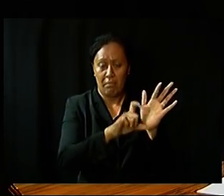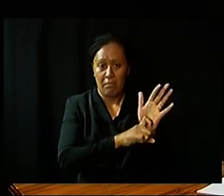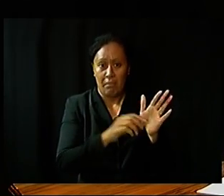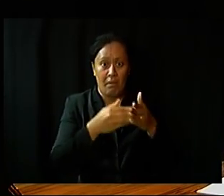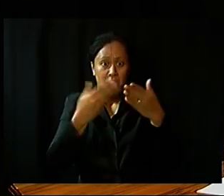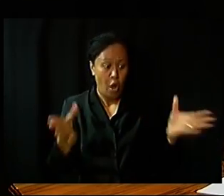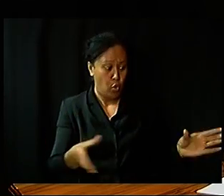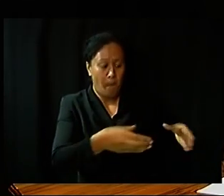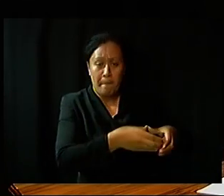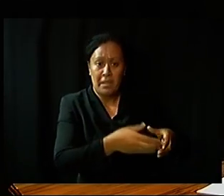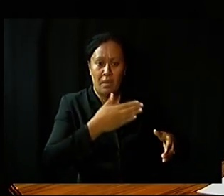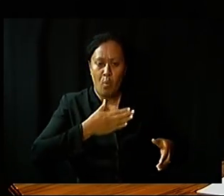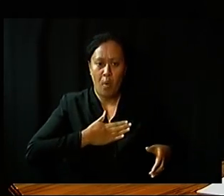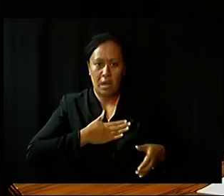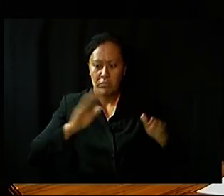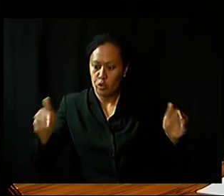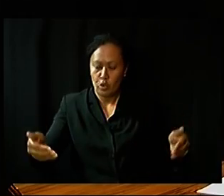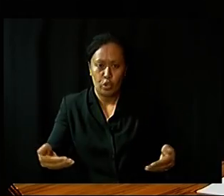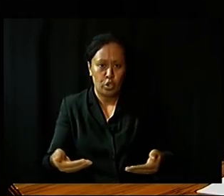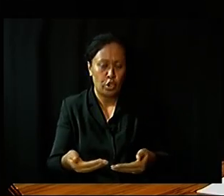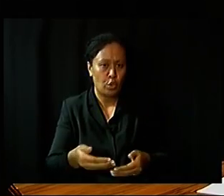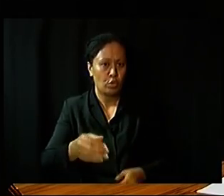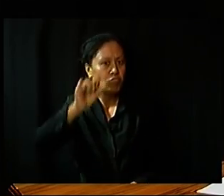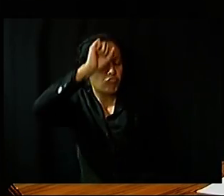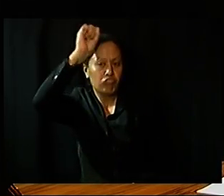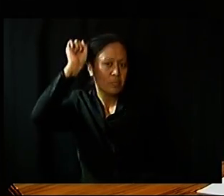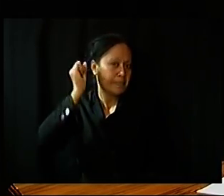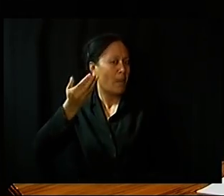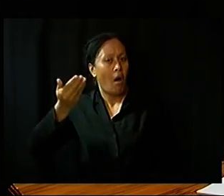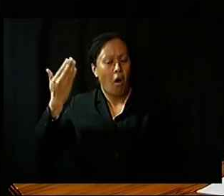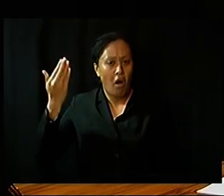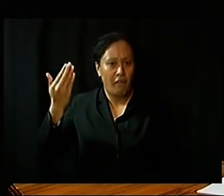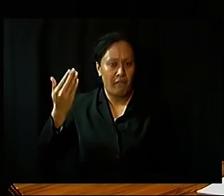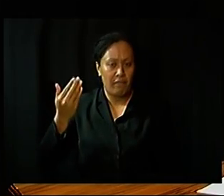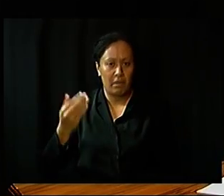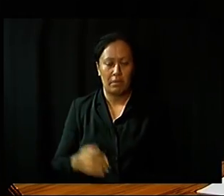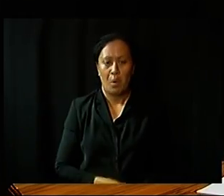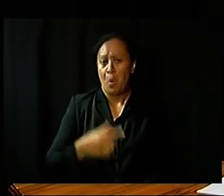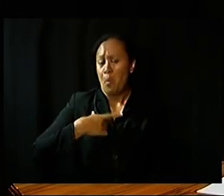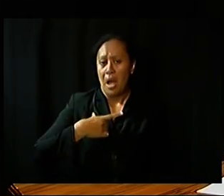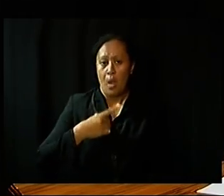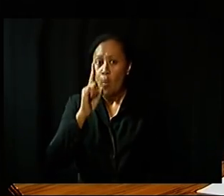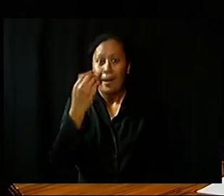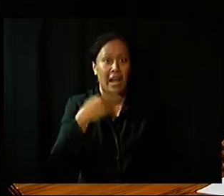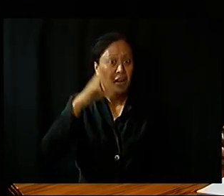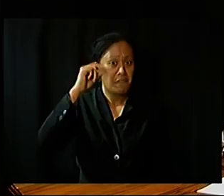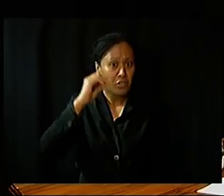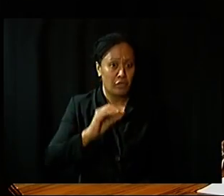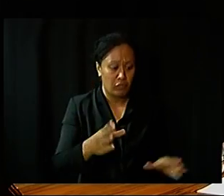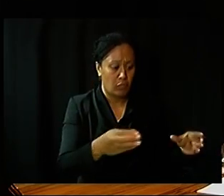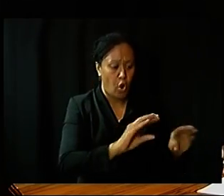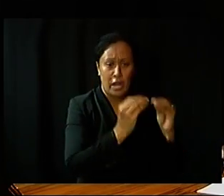cancer, the WOW committee have introduced the Shave It or Save It campaign, where 100 Fijians from